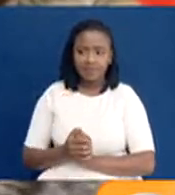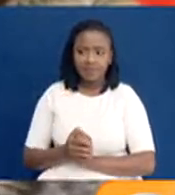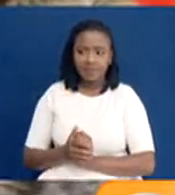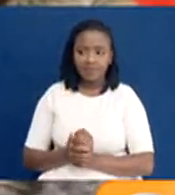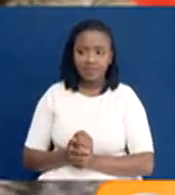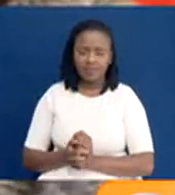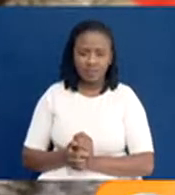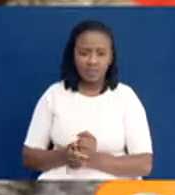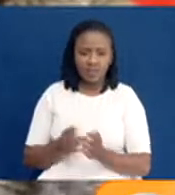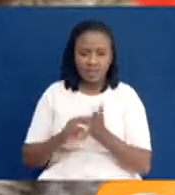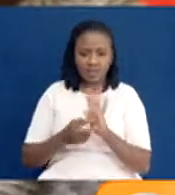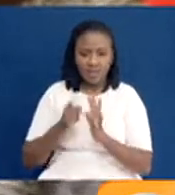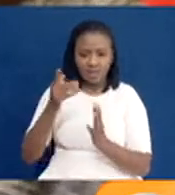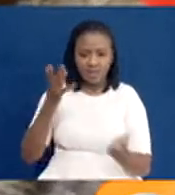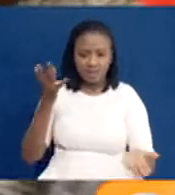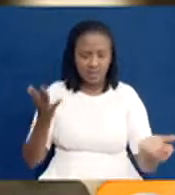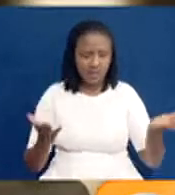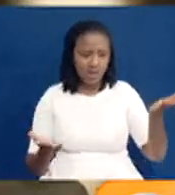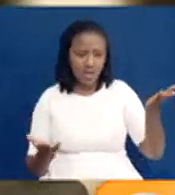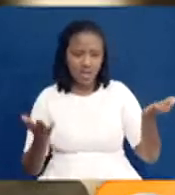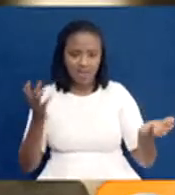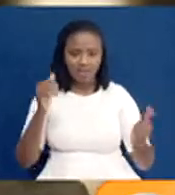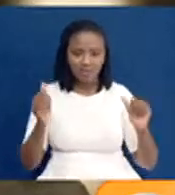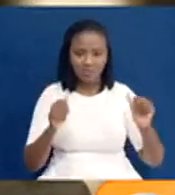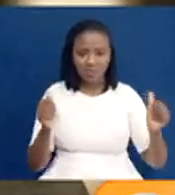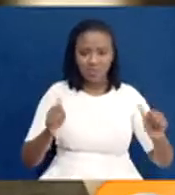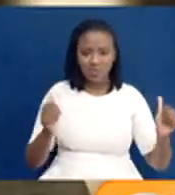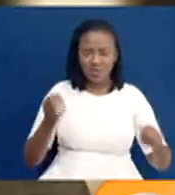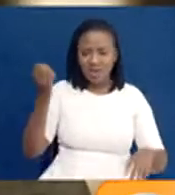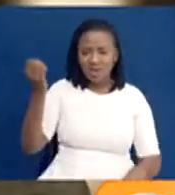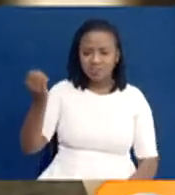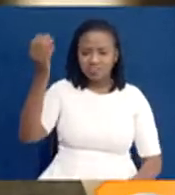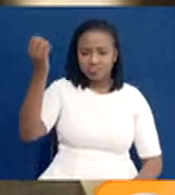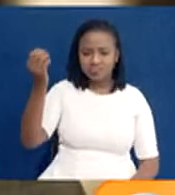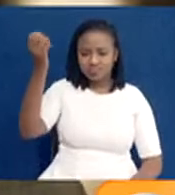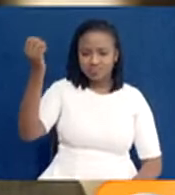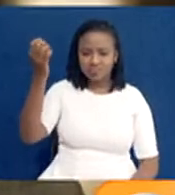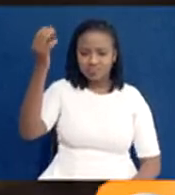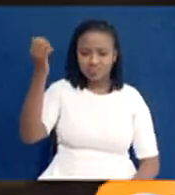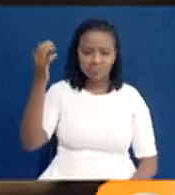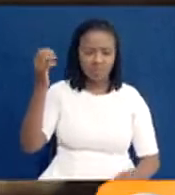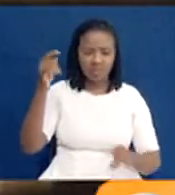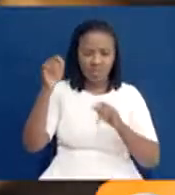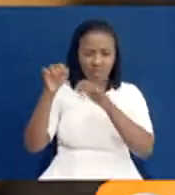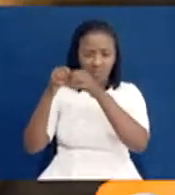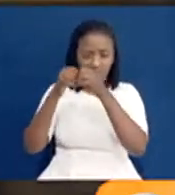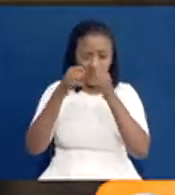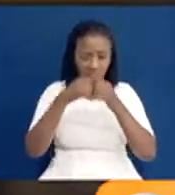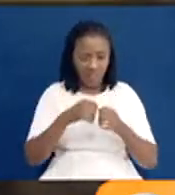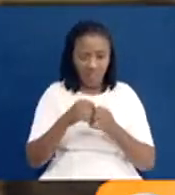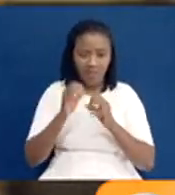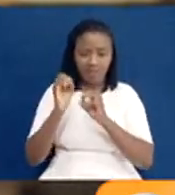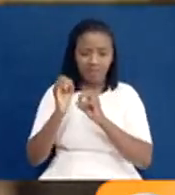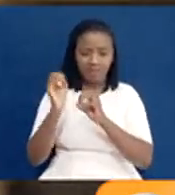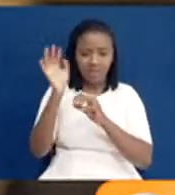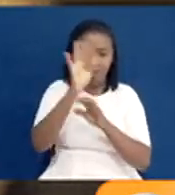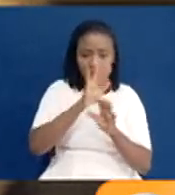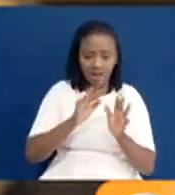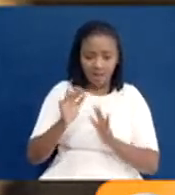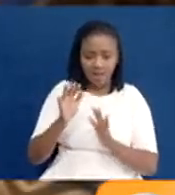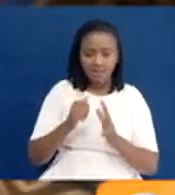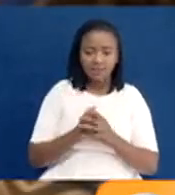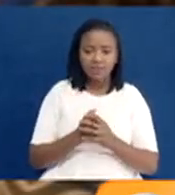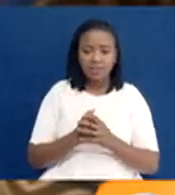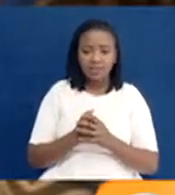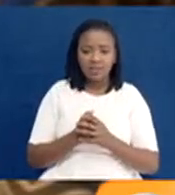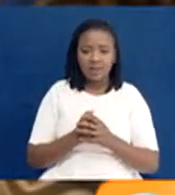to a balance between the amount of greenhouse gas emissions produced and the amount removed from the atmosphere. A number of factors led